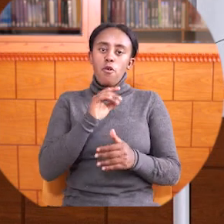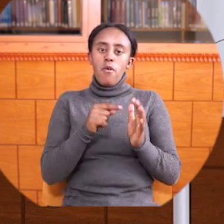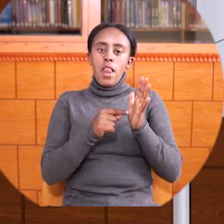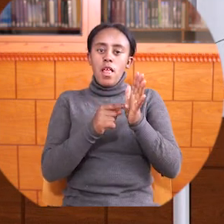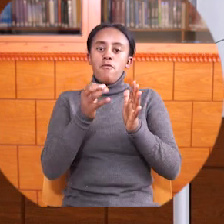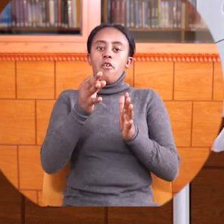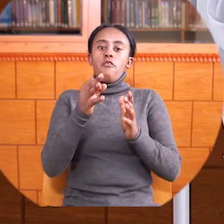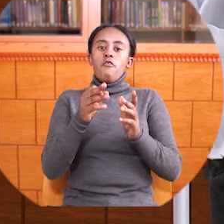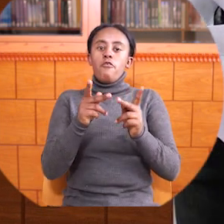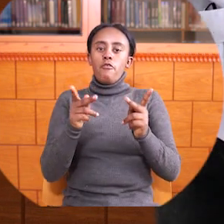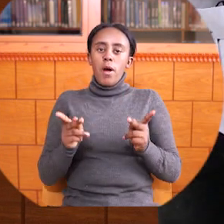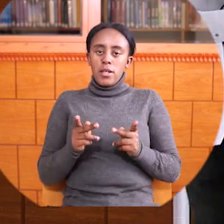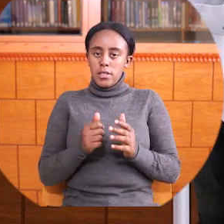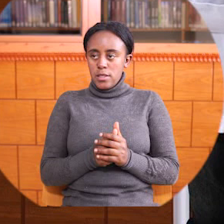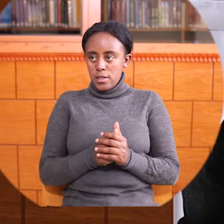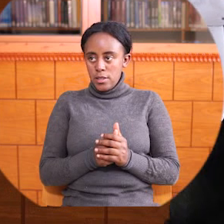plants.